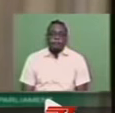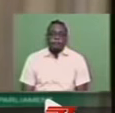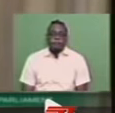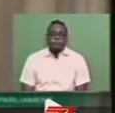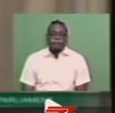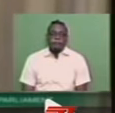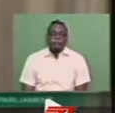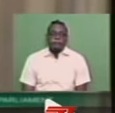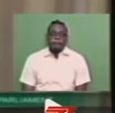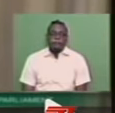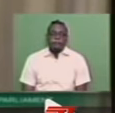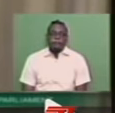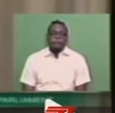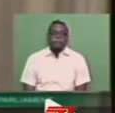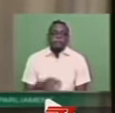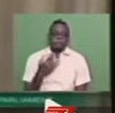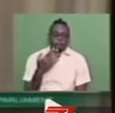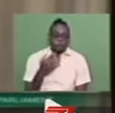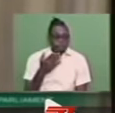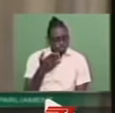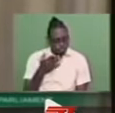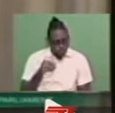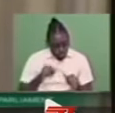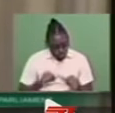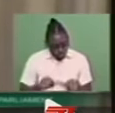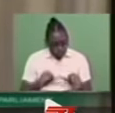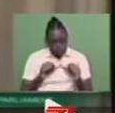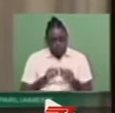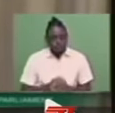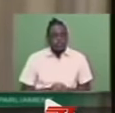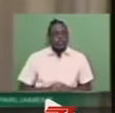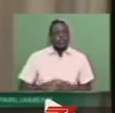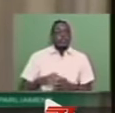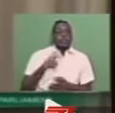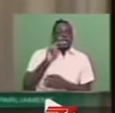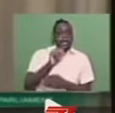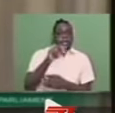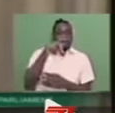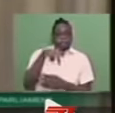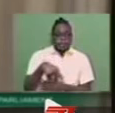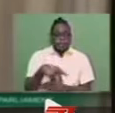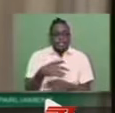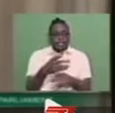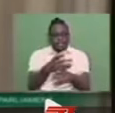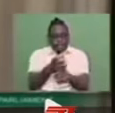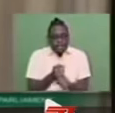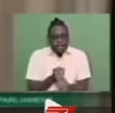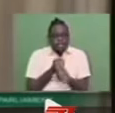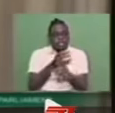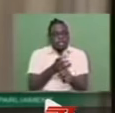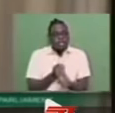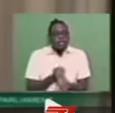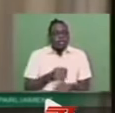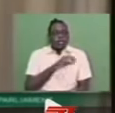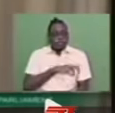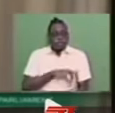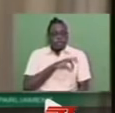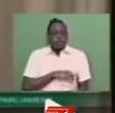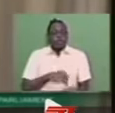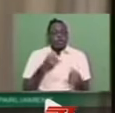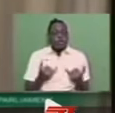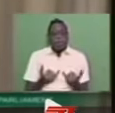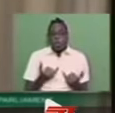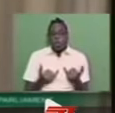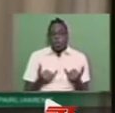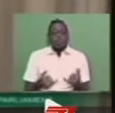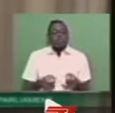So NP is really getting their profits under the current business model by management and rental operations